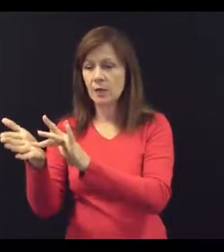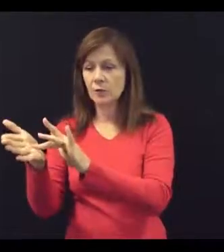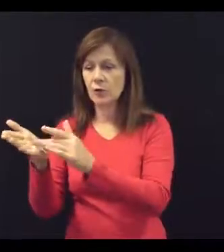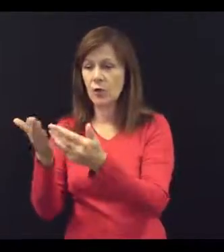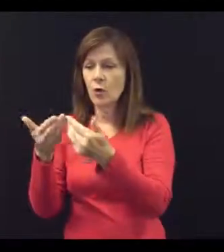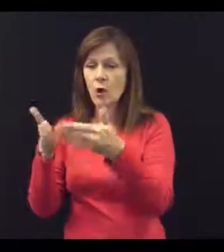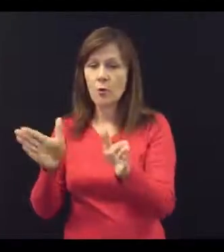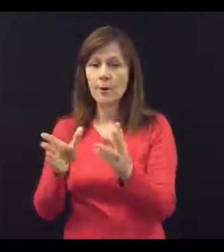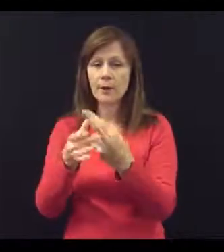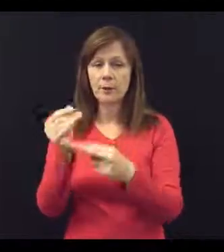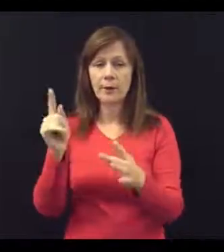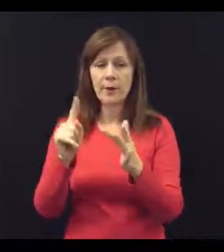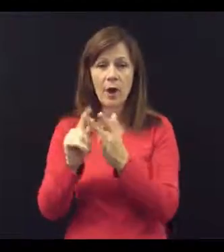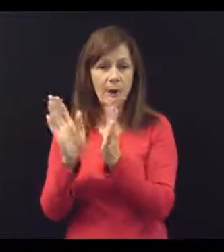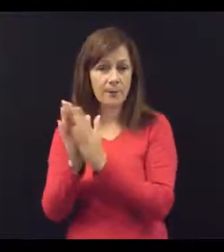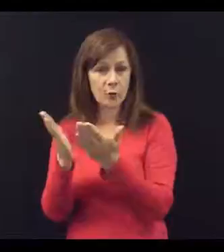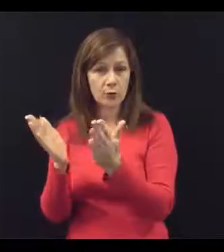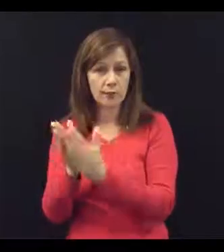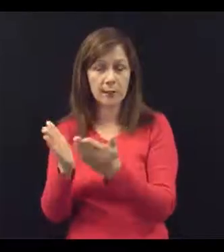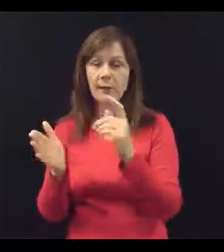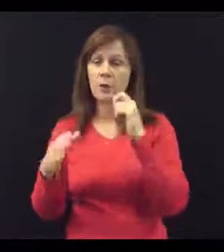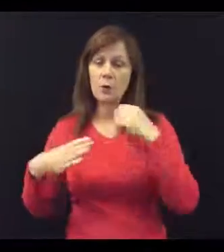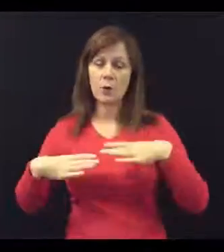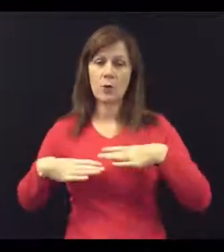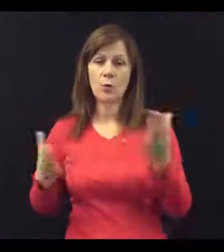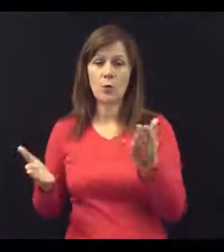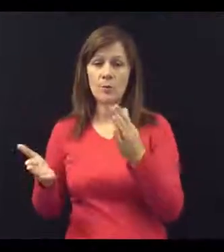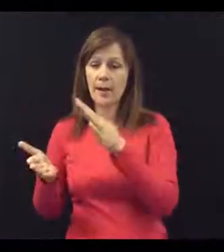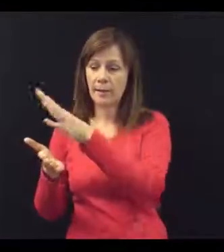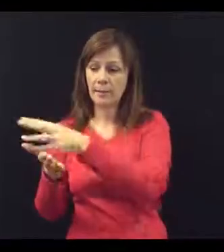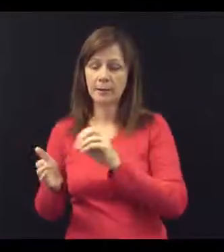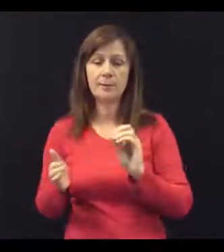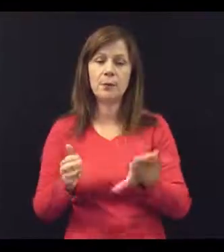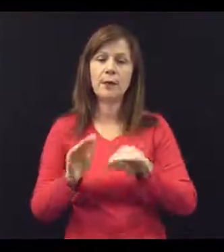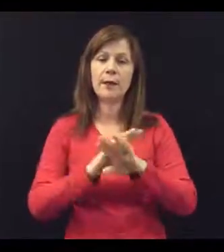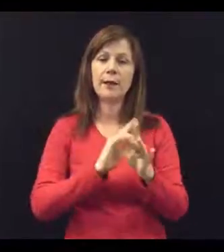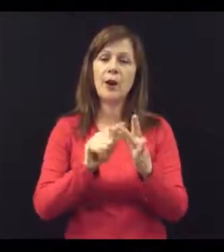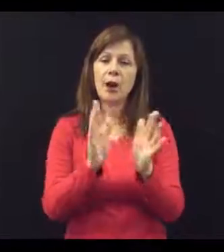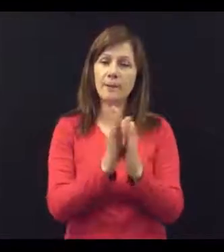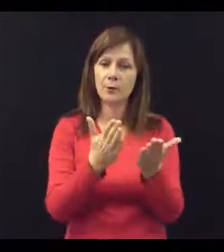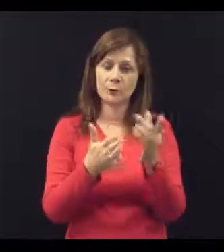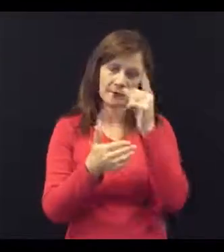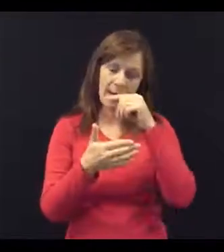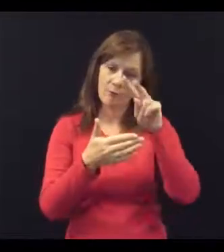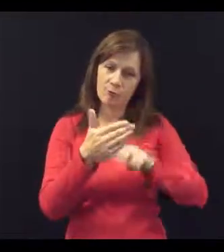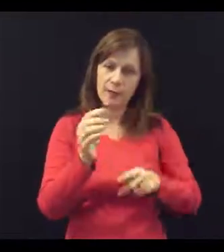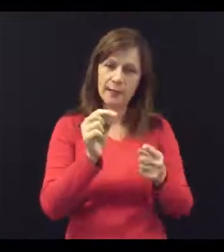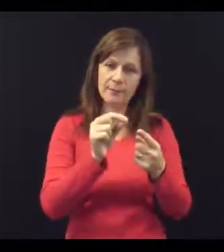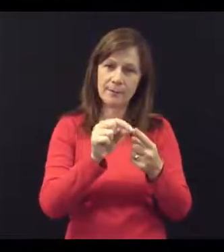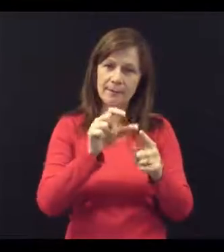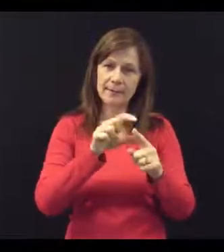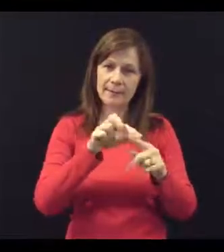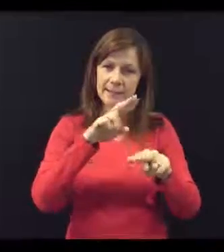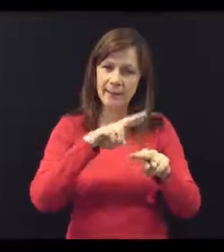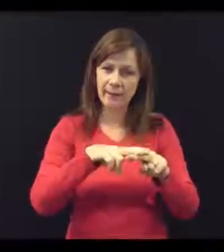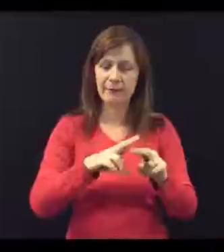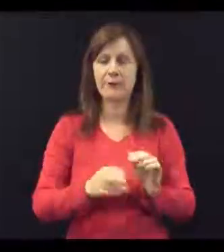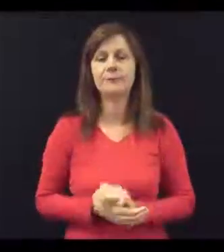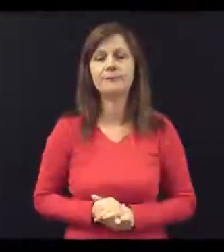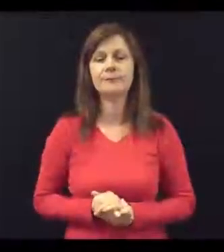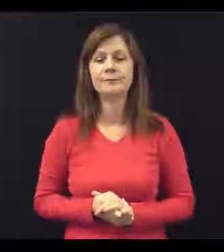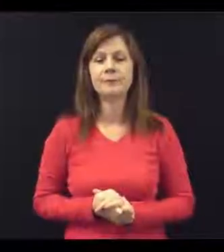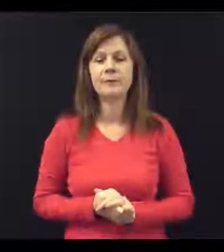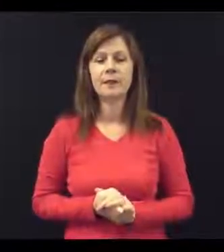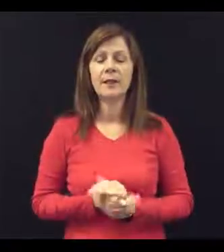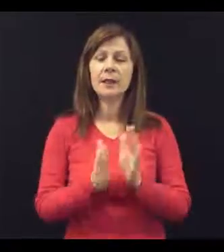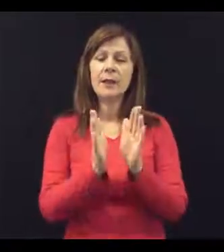Mail and choose Open with iBooks from the list that appears. To read a book from your virtual bookshelf, tap on it, which will open the